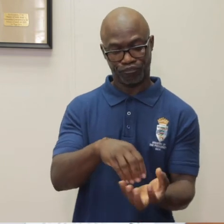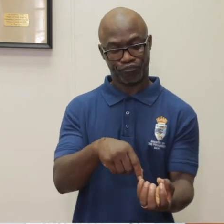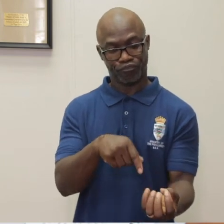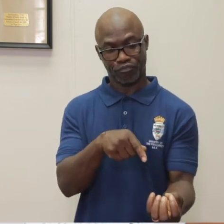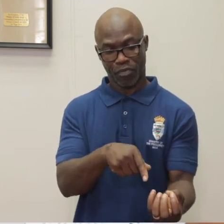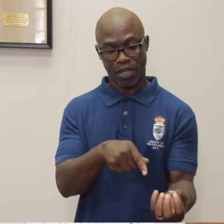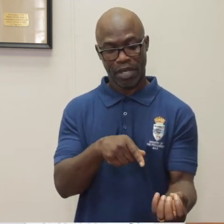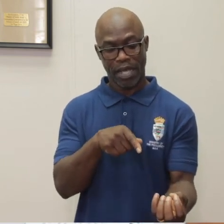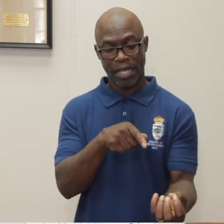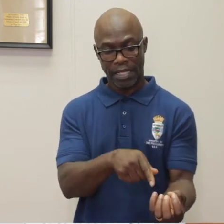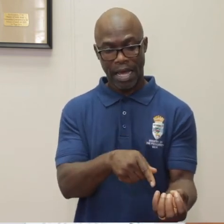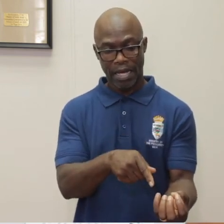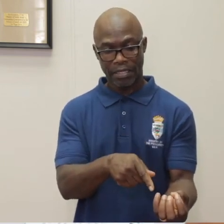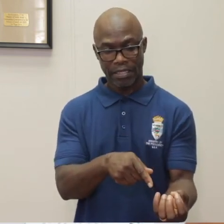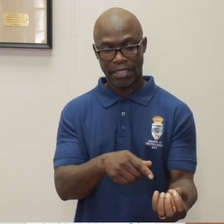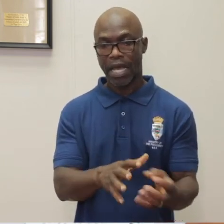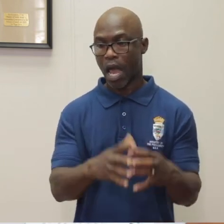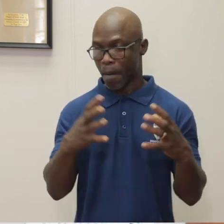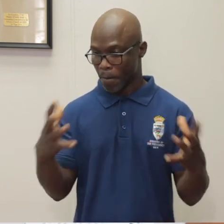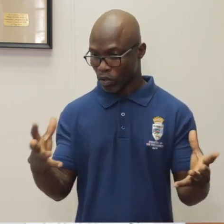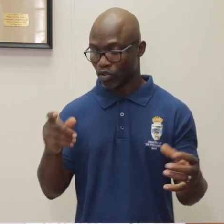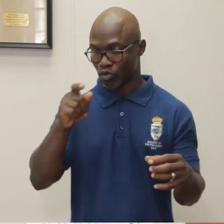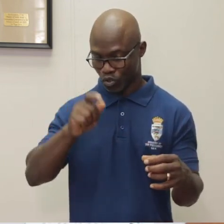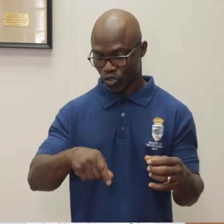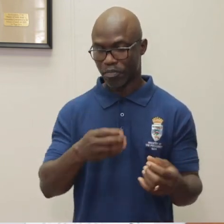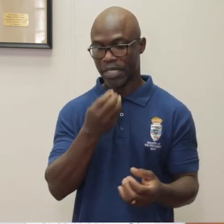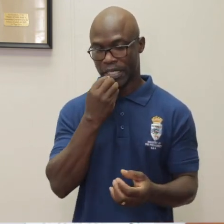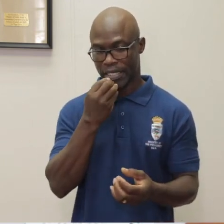of rice you should be eating at a serving.